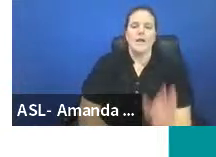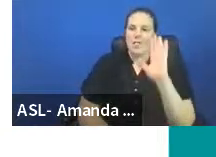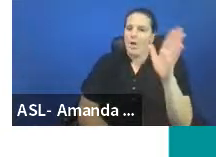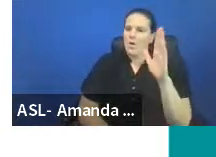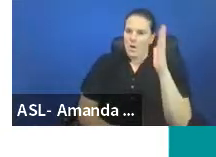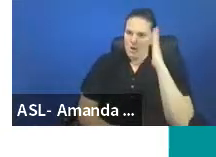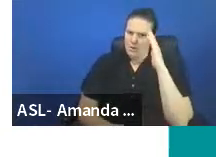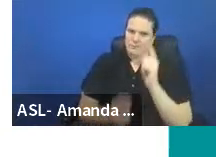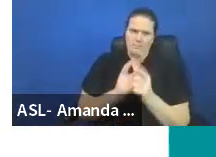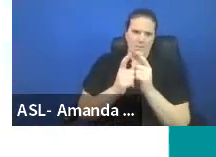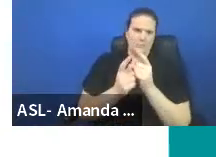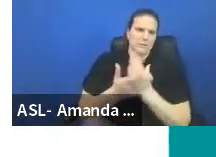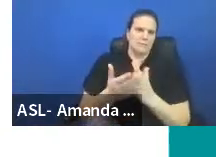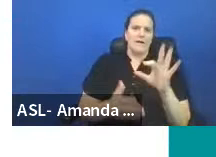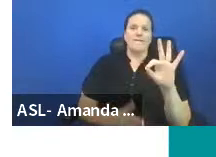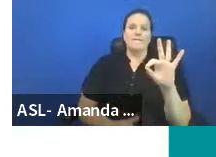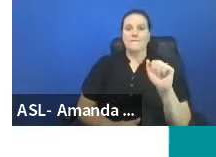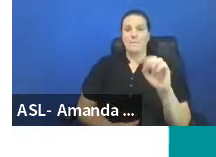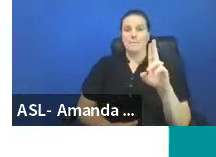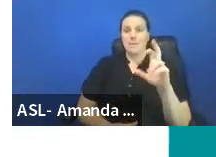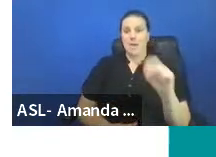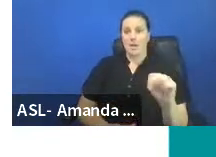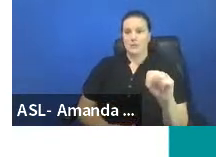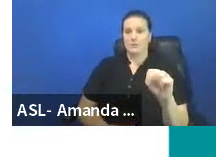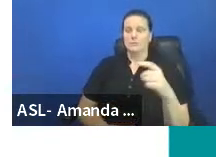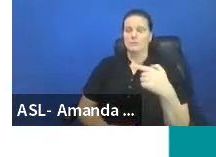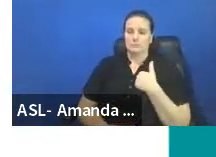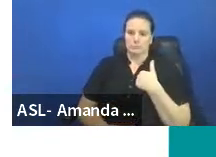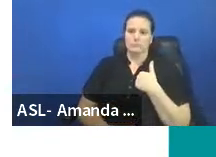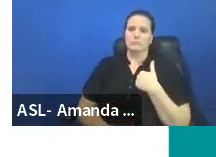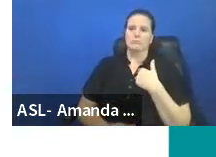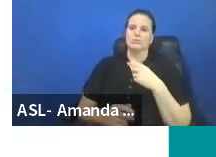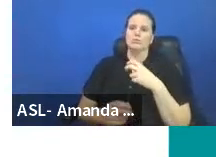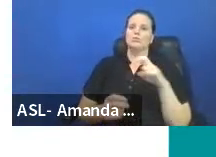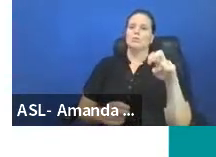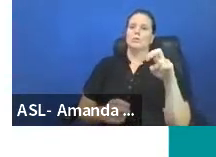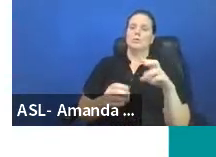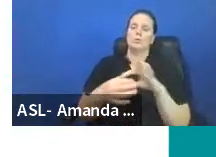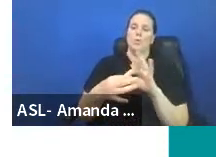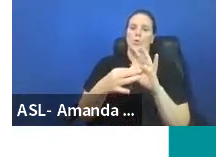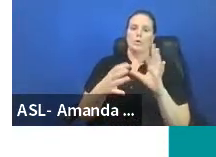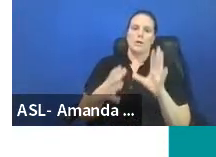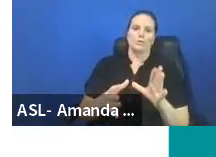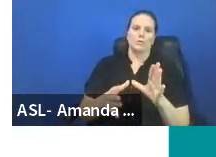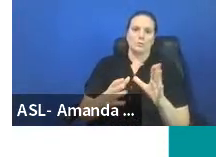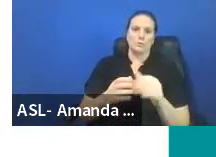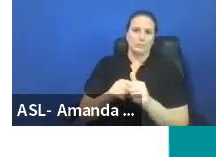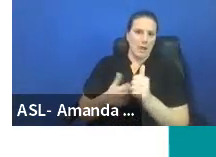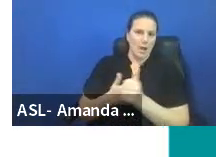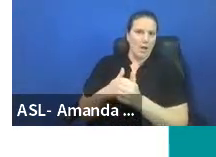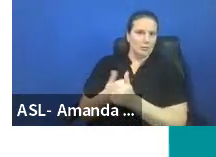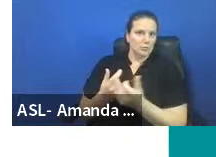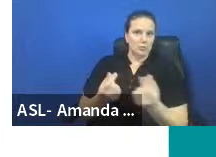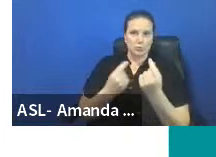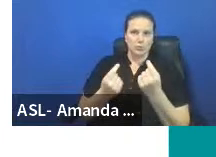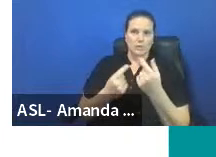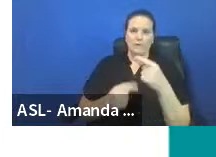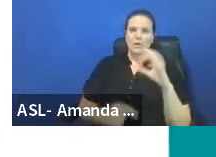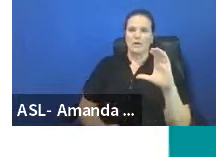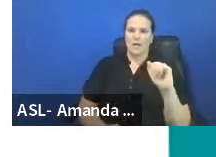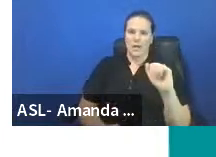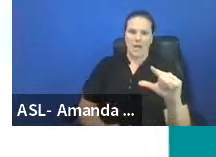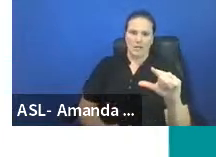program tour. I'm Fabian, and I'll be the primary coordinator doing a lot of behind the scenes for CAG. And